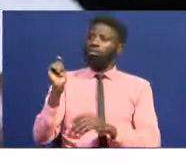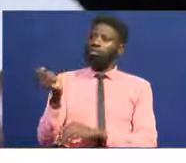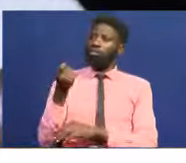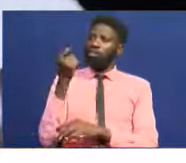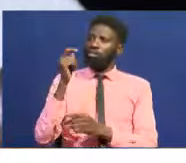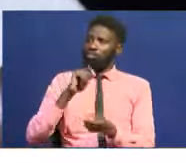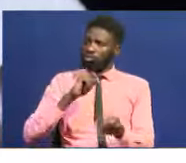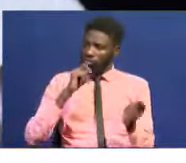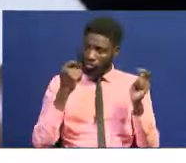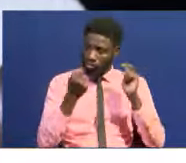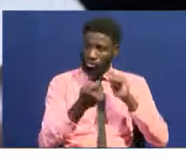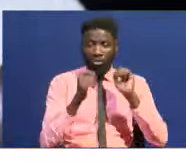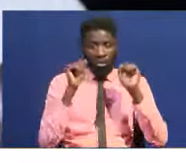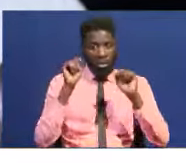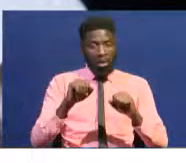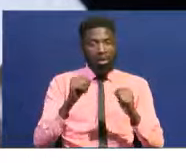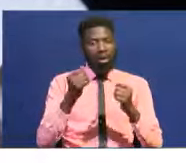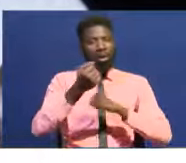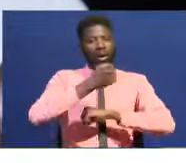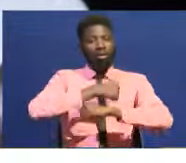broader political formation.